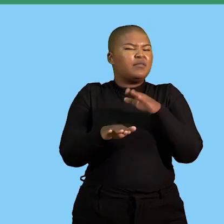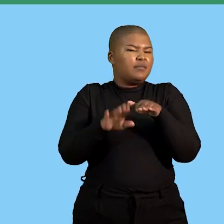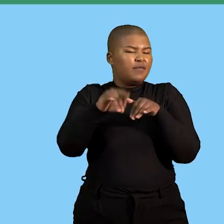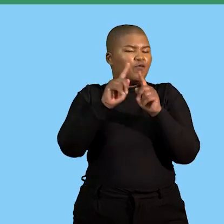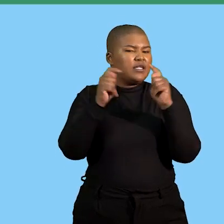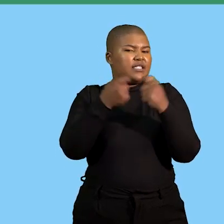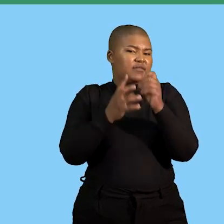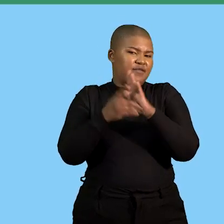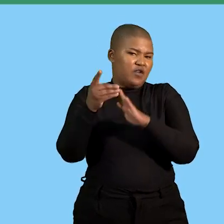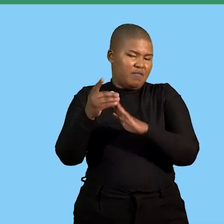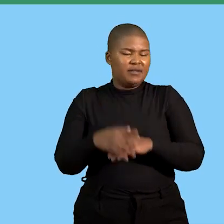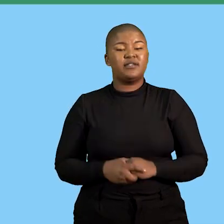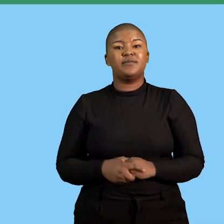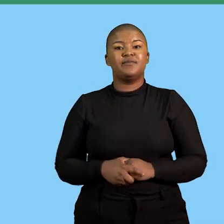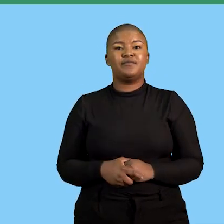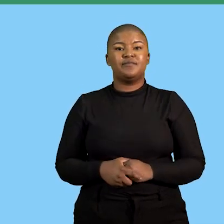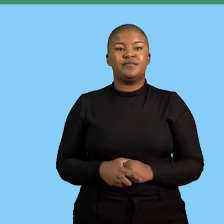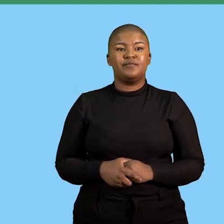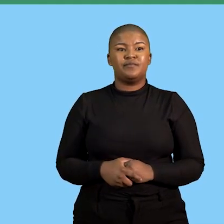of team development. Now,